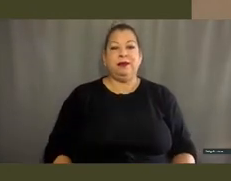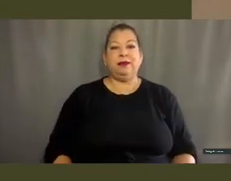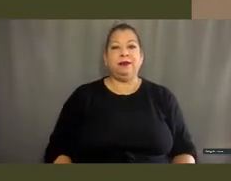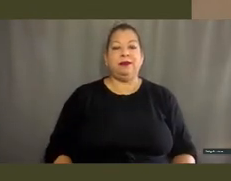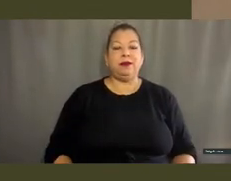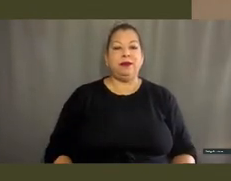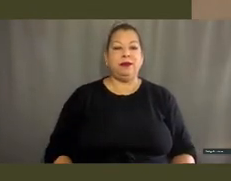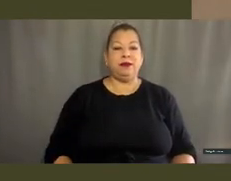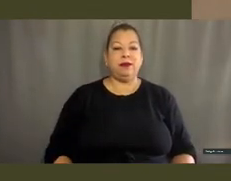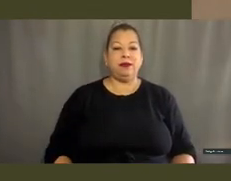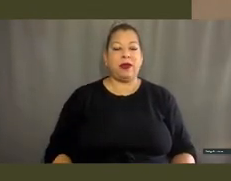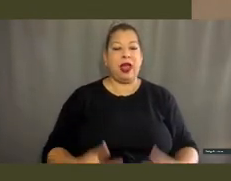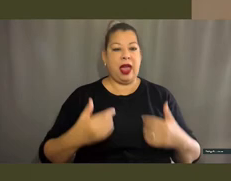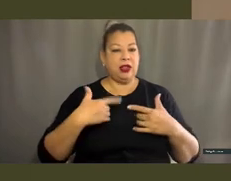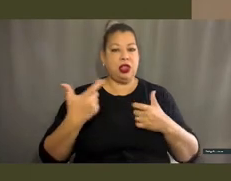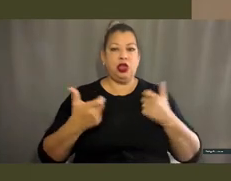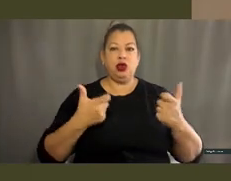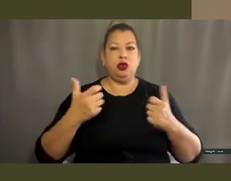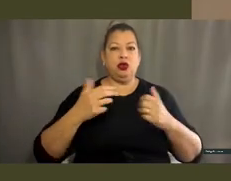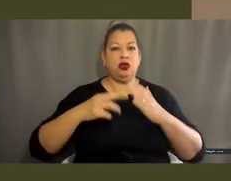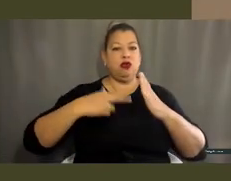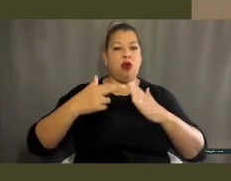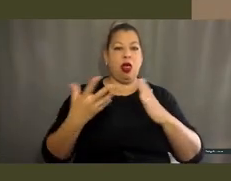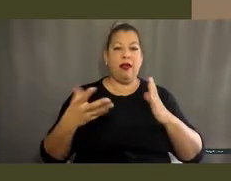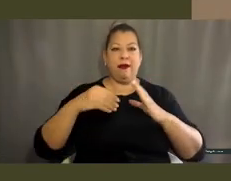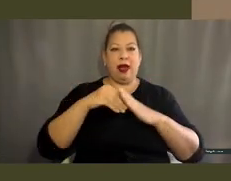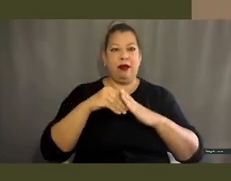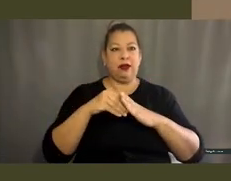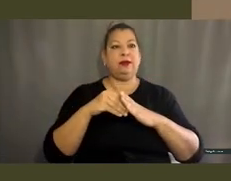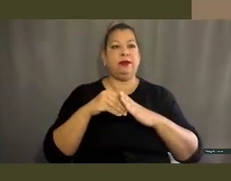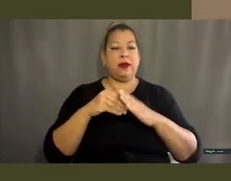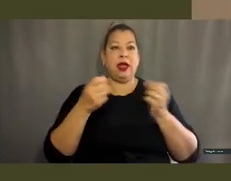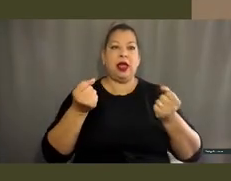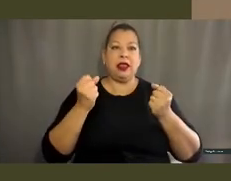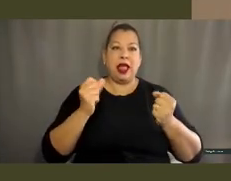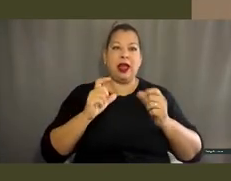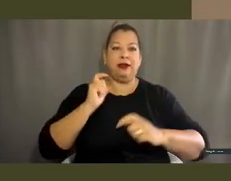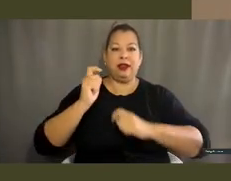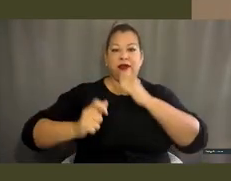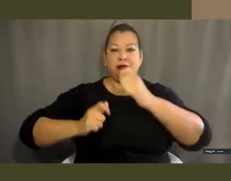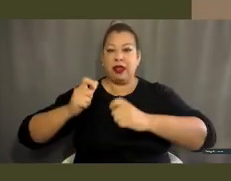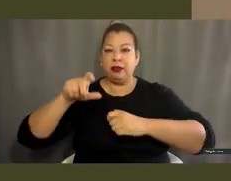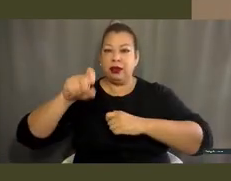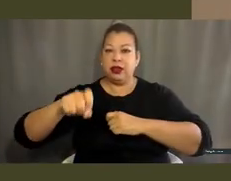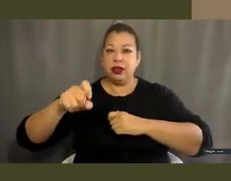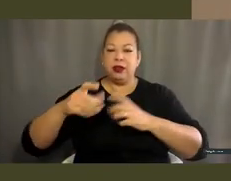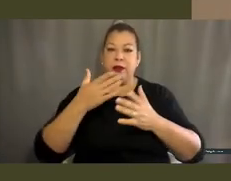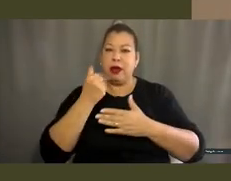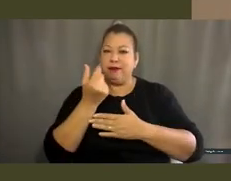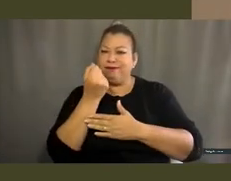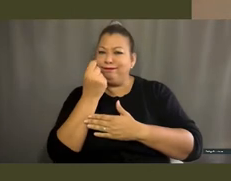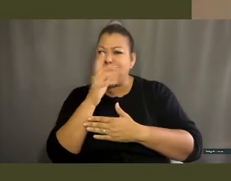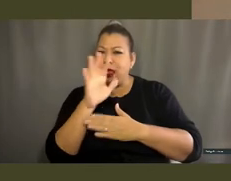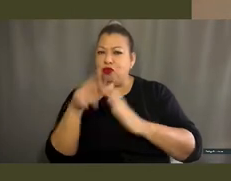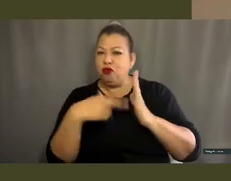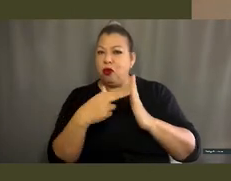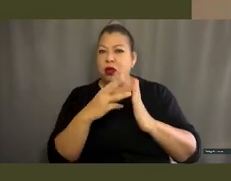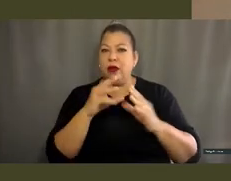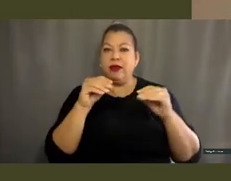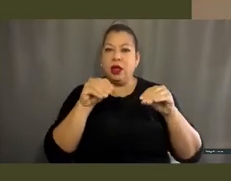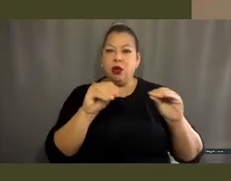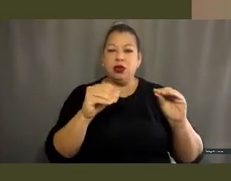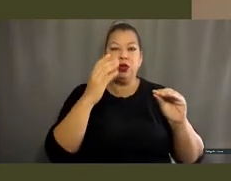has a massive role to play. And there's a lot of investment needed in better understanding that role. We know that the carbon cycle,